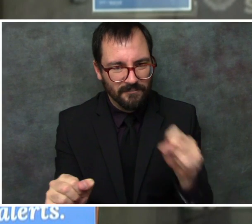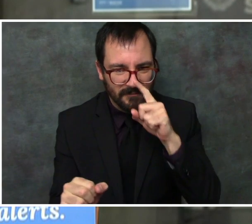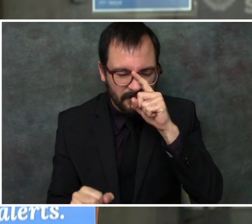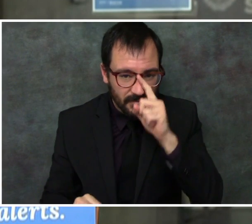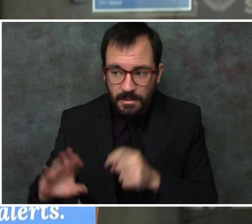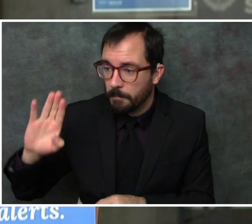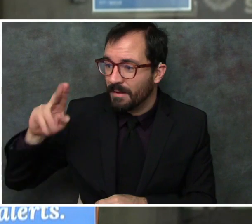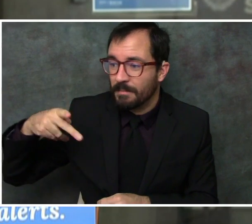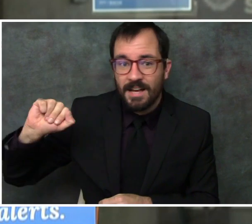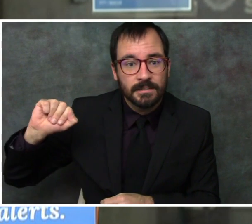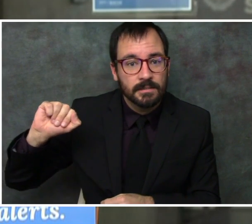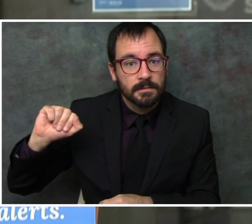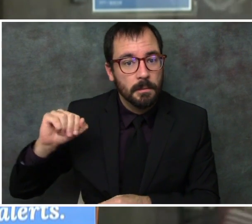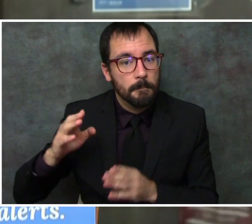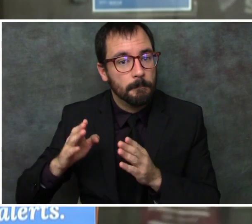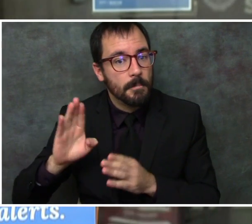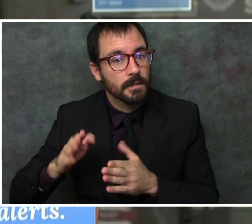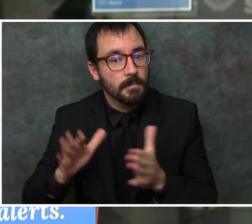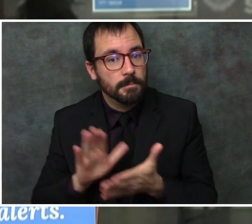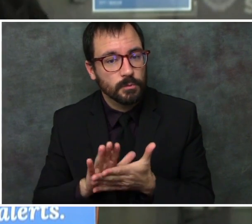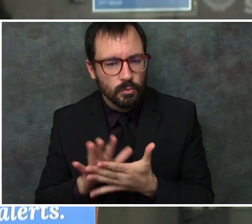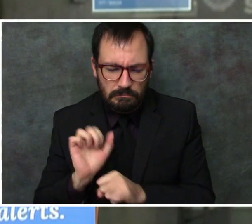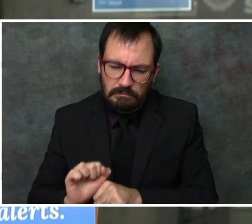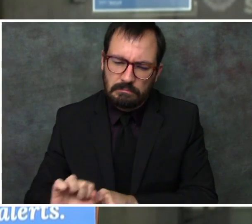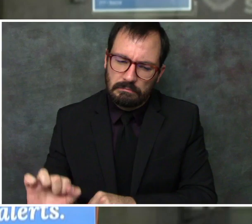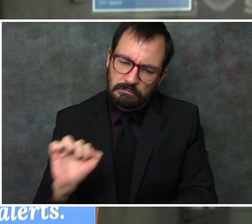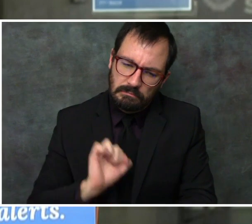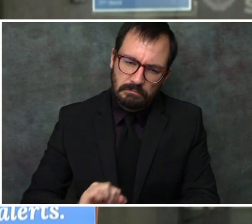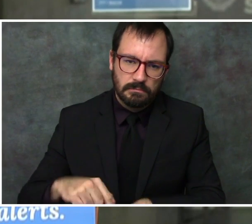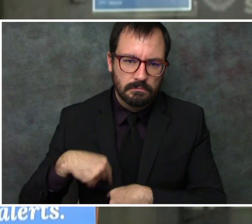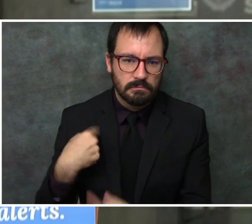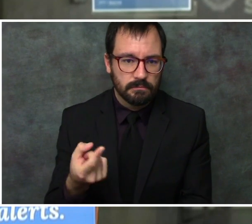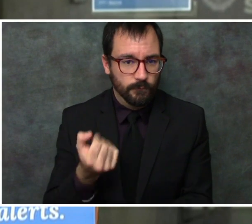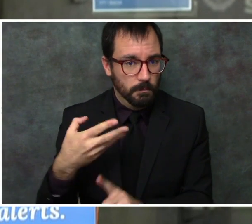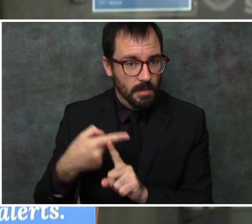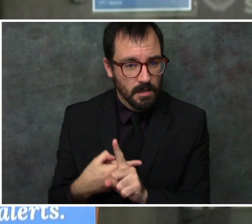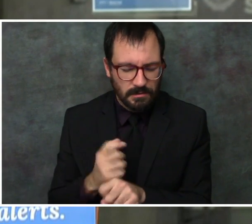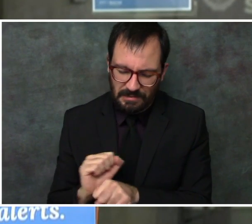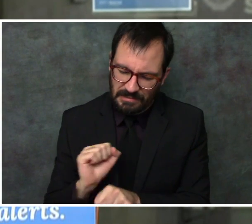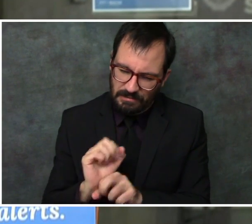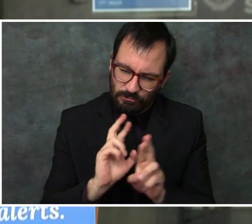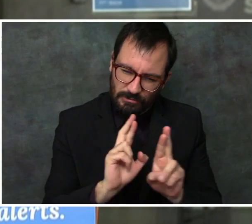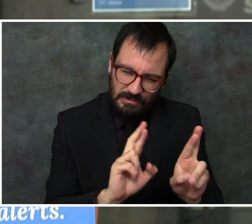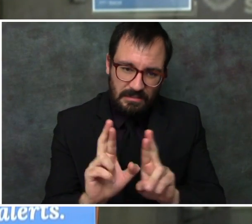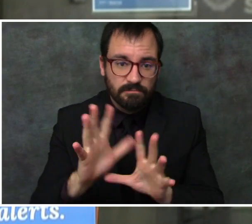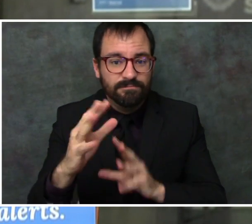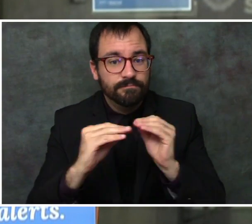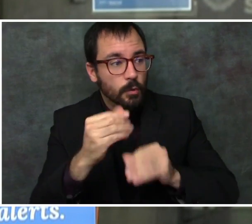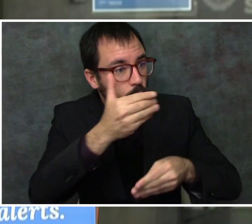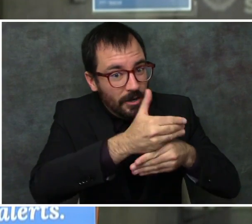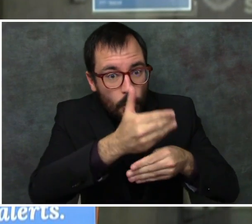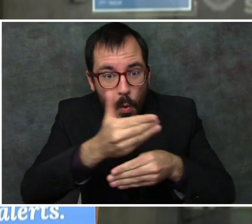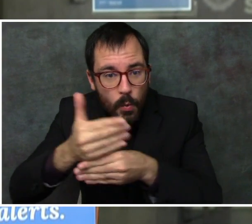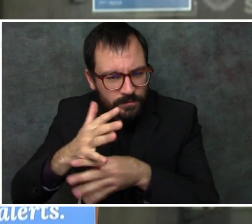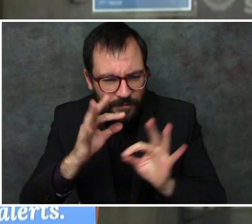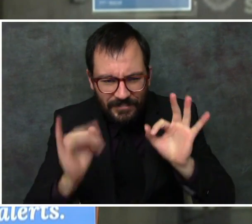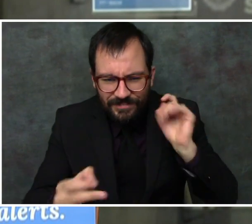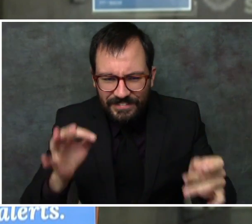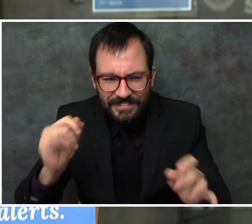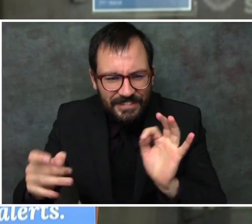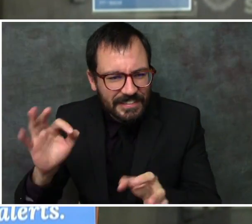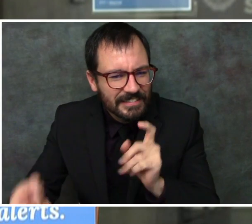tirelessly over the last few months to get them ready. They've repaired windows, they've replaced filters, they've upgraded bathrooms,